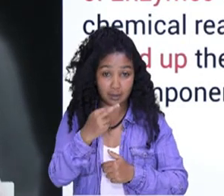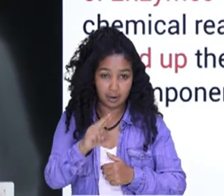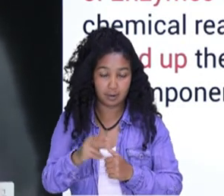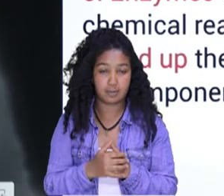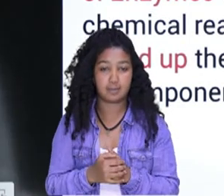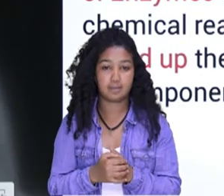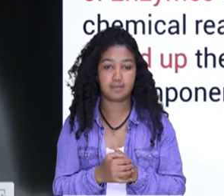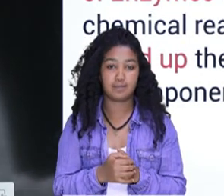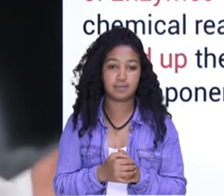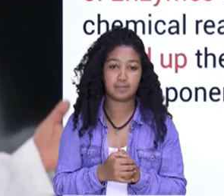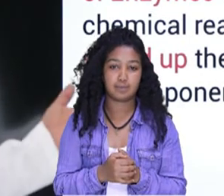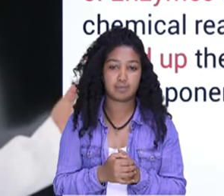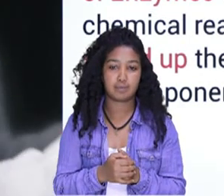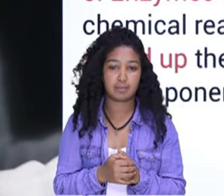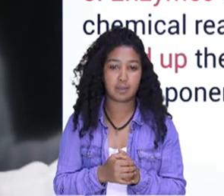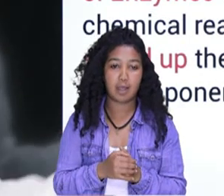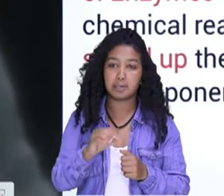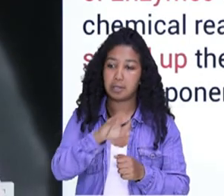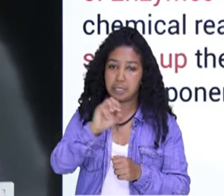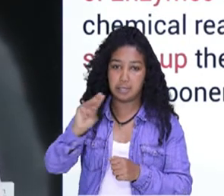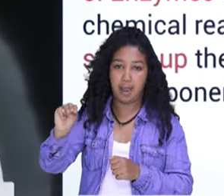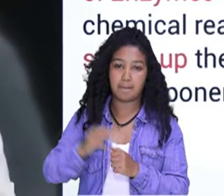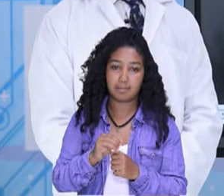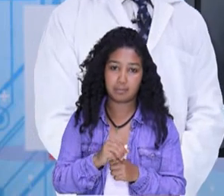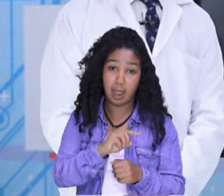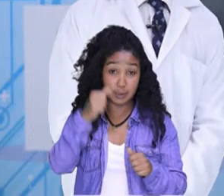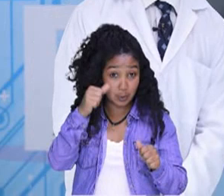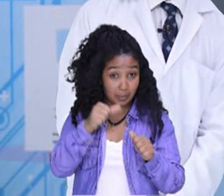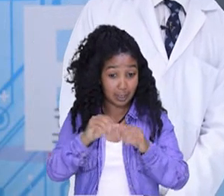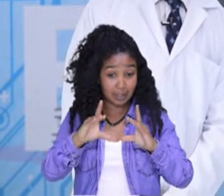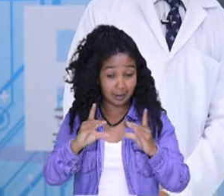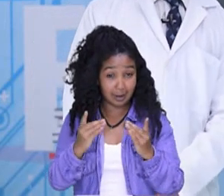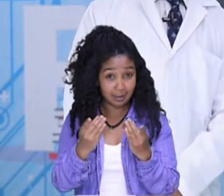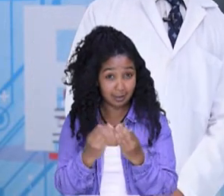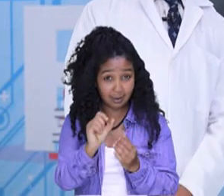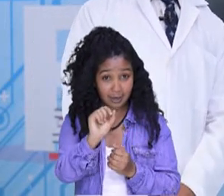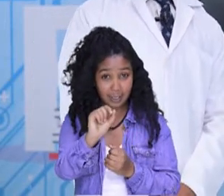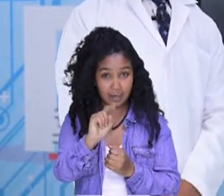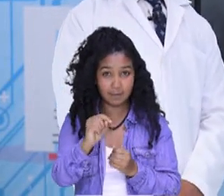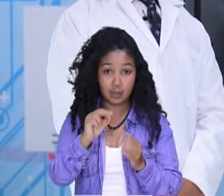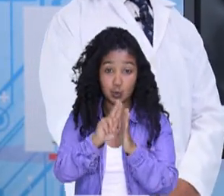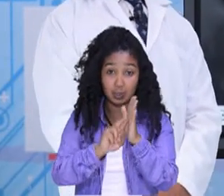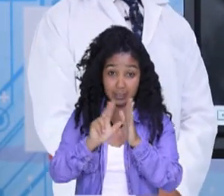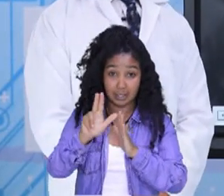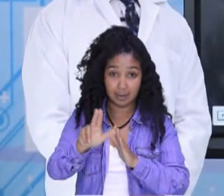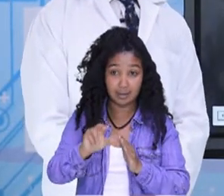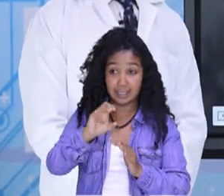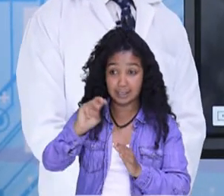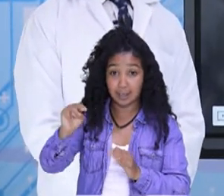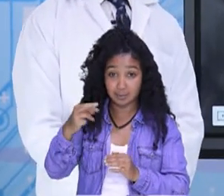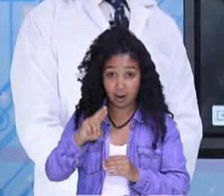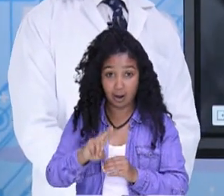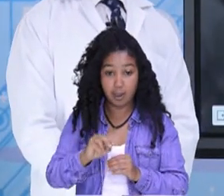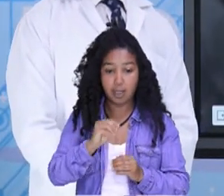proteins is as an enzyme. As you remember in your grade 11, unit 3, enzymes